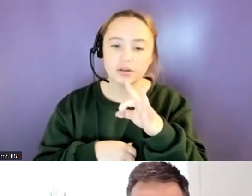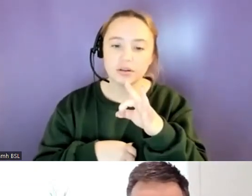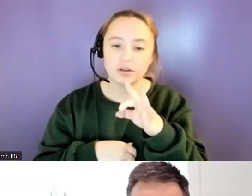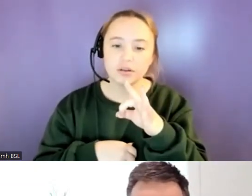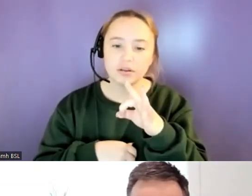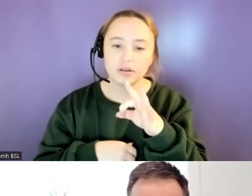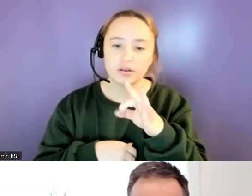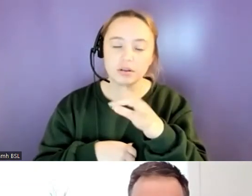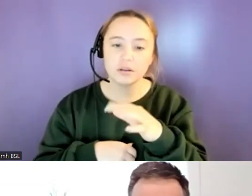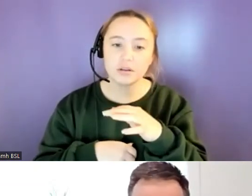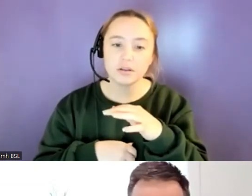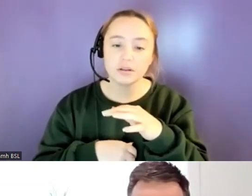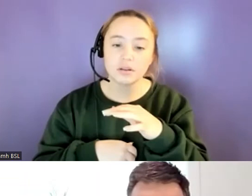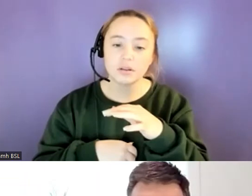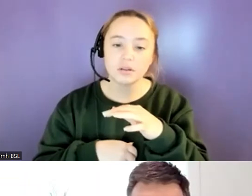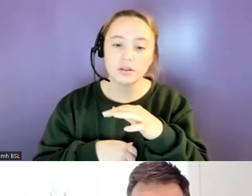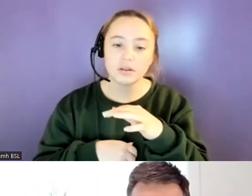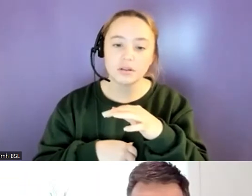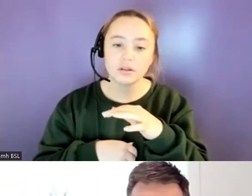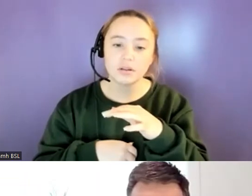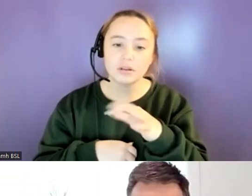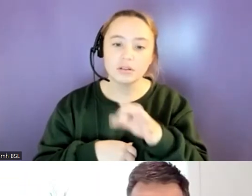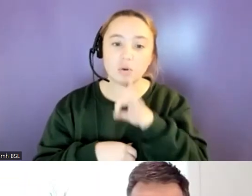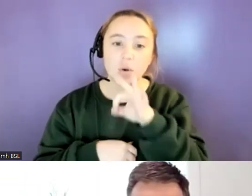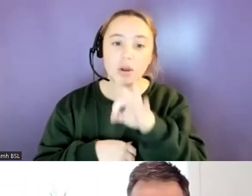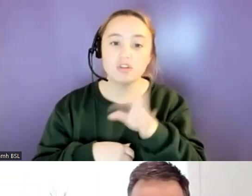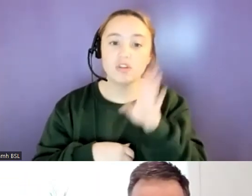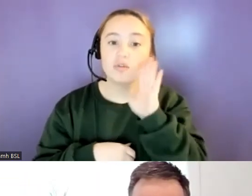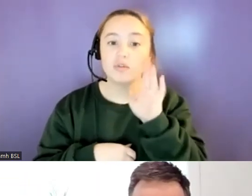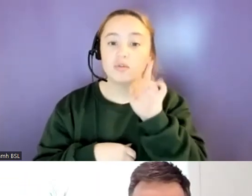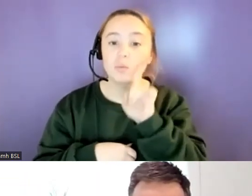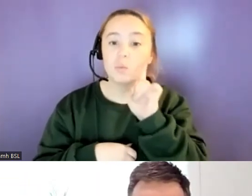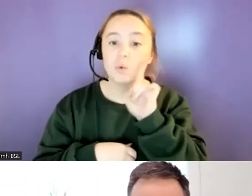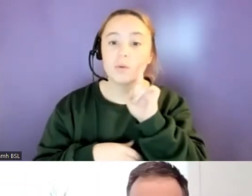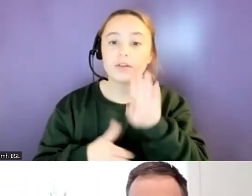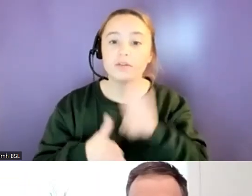It's a question for the last from the airports, and